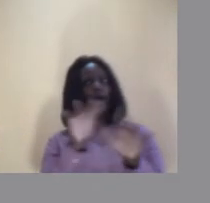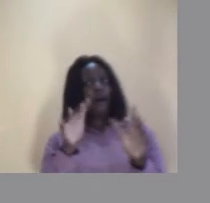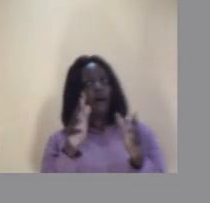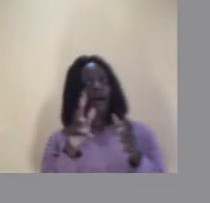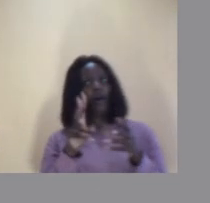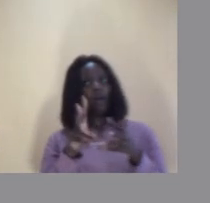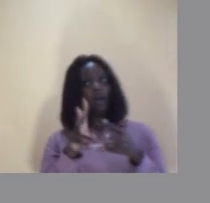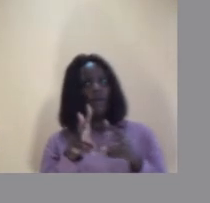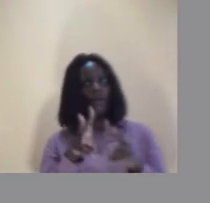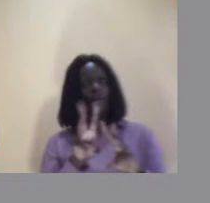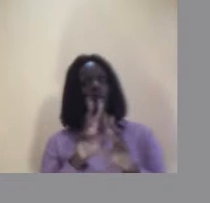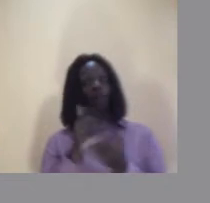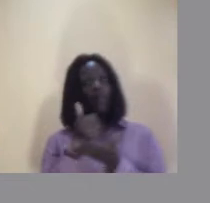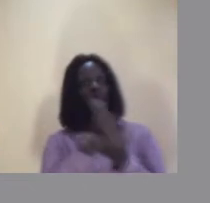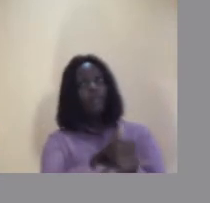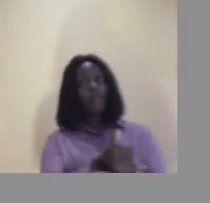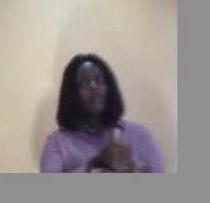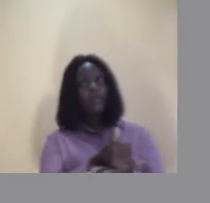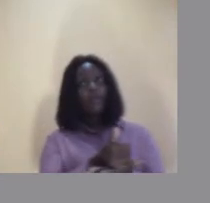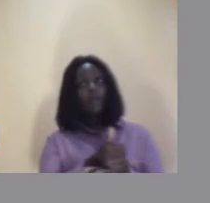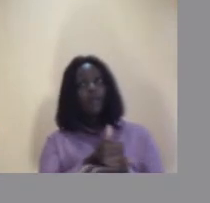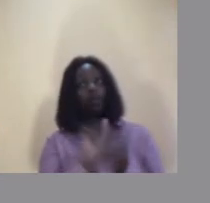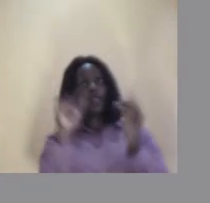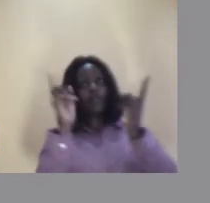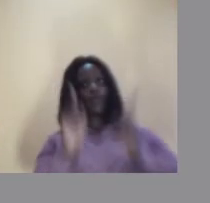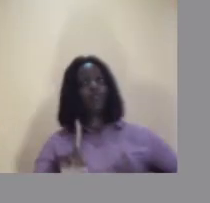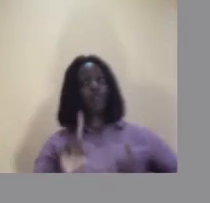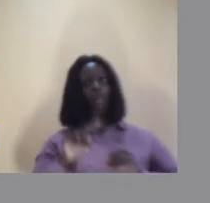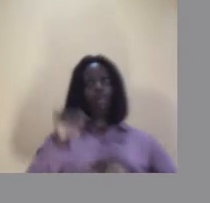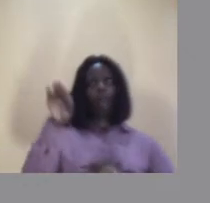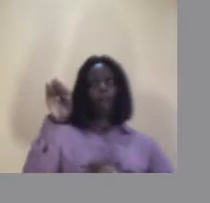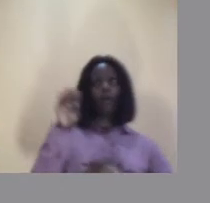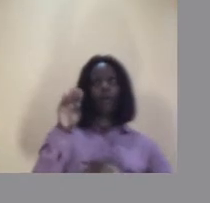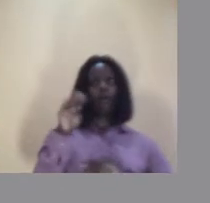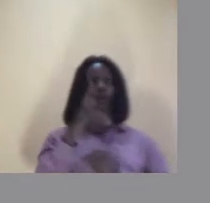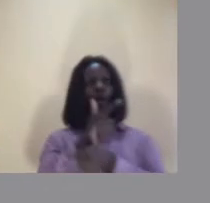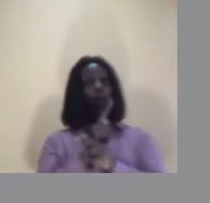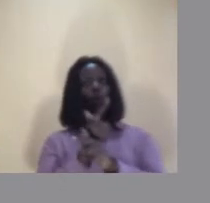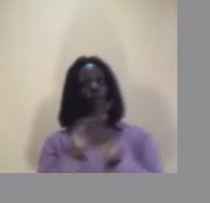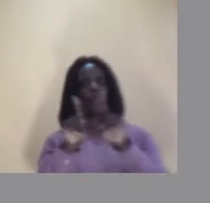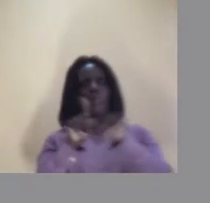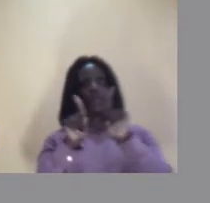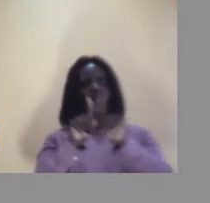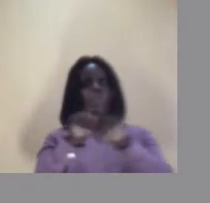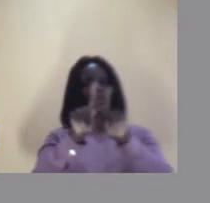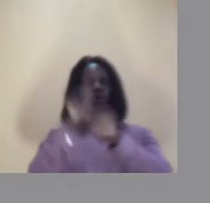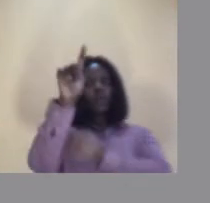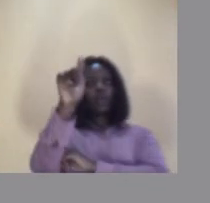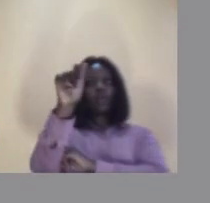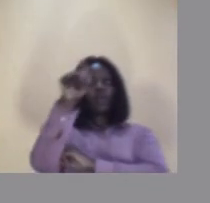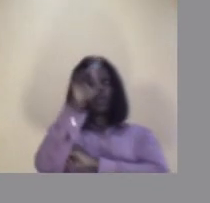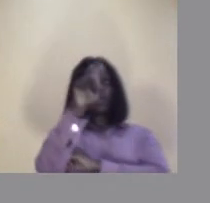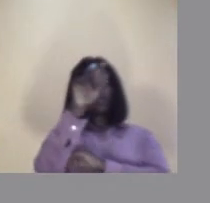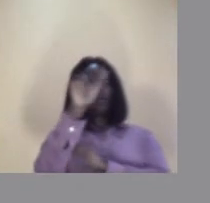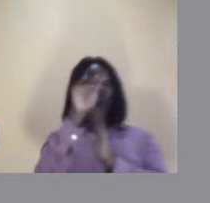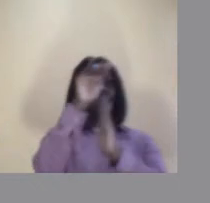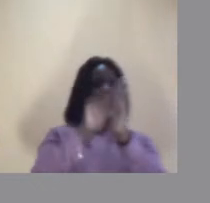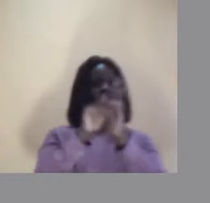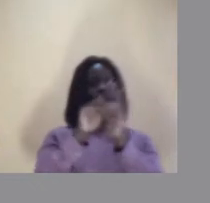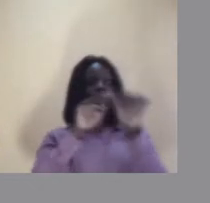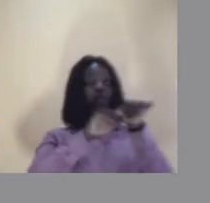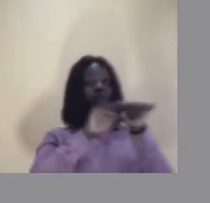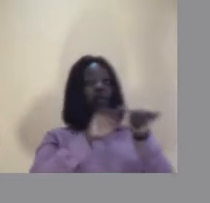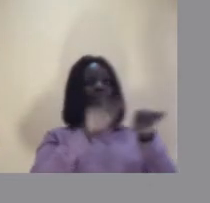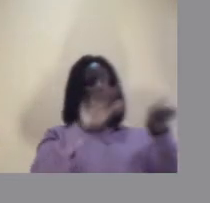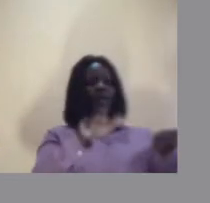rates, by specially created facilities, and by bonded tax relief. More early as